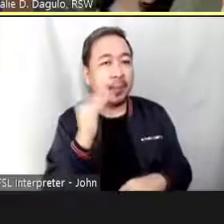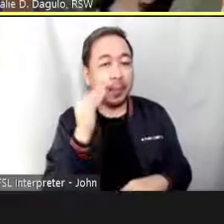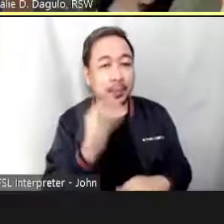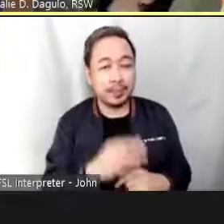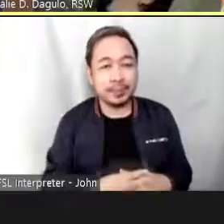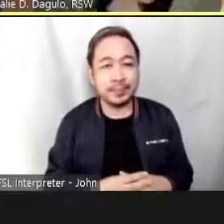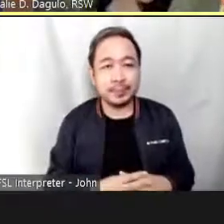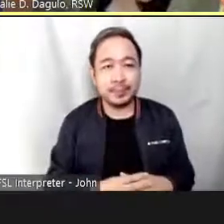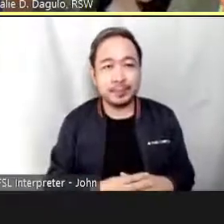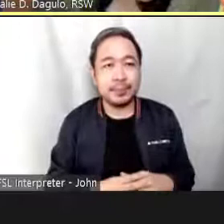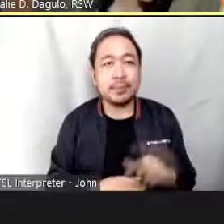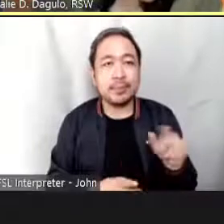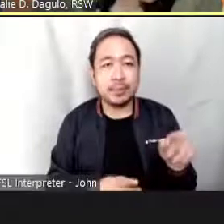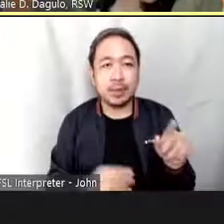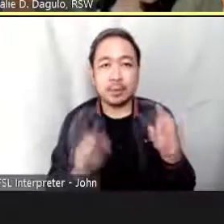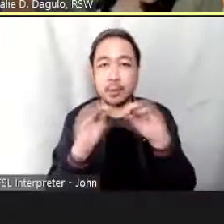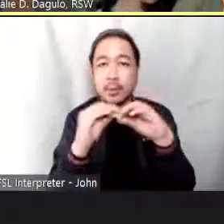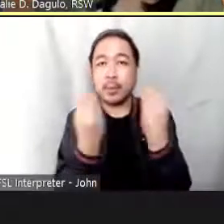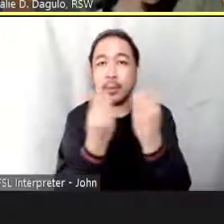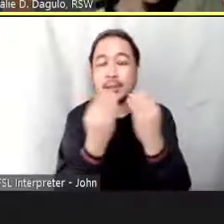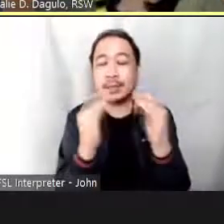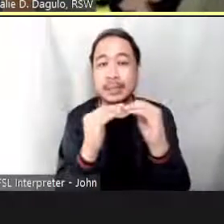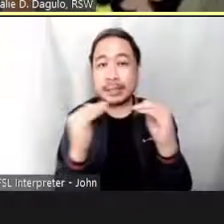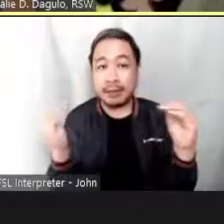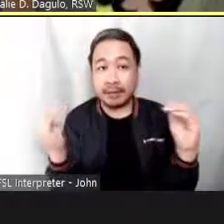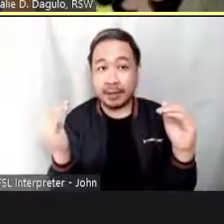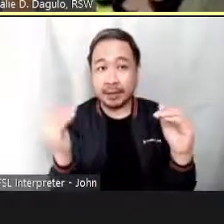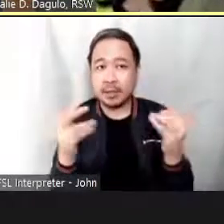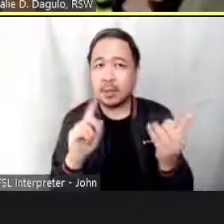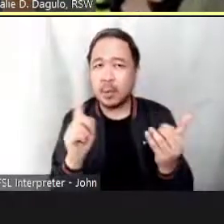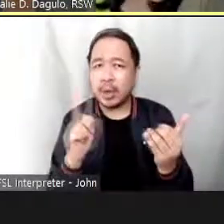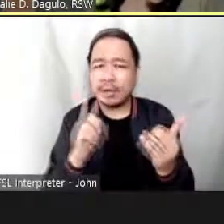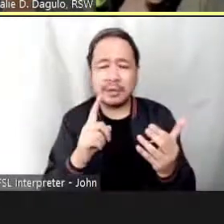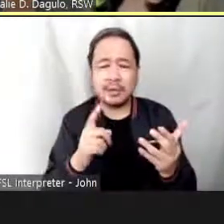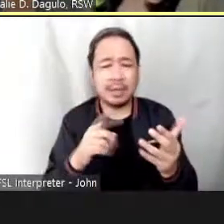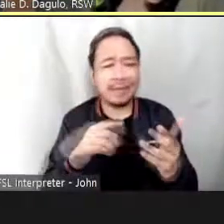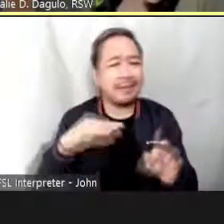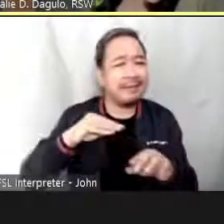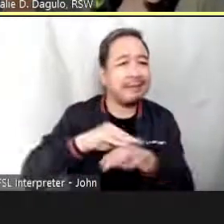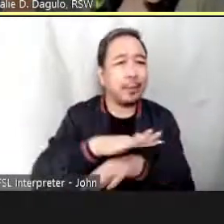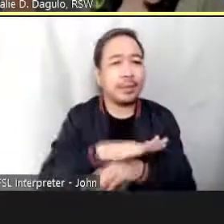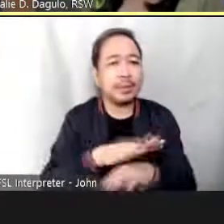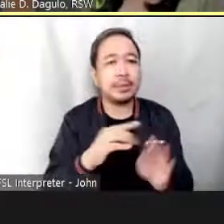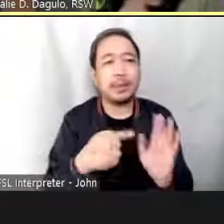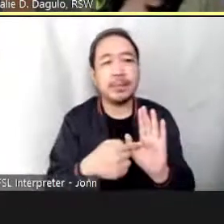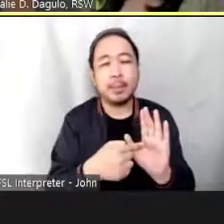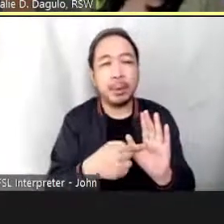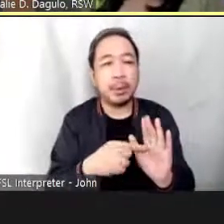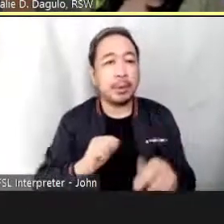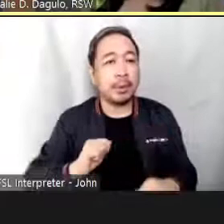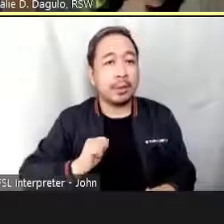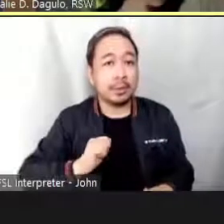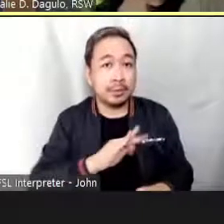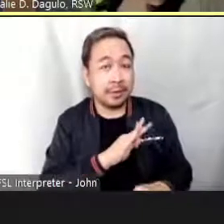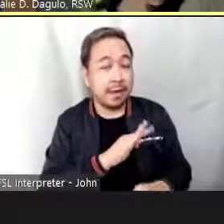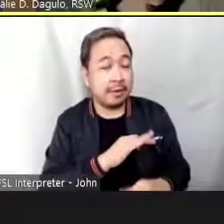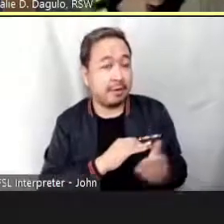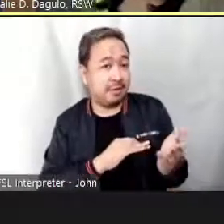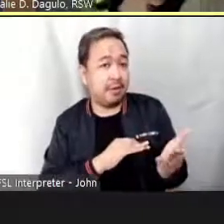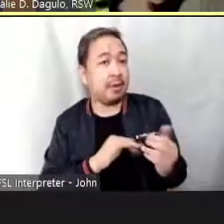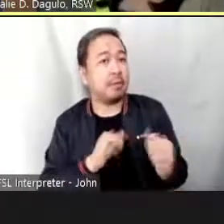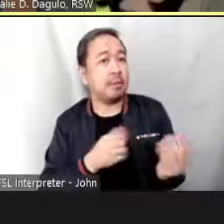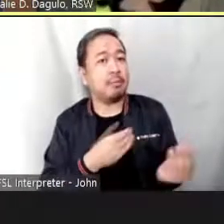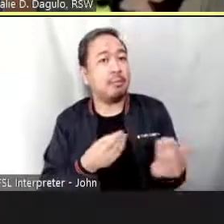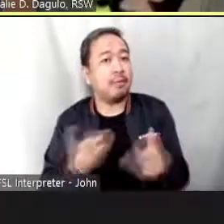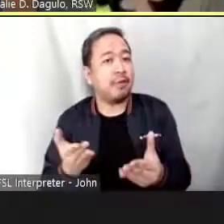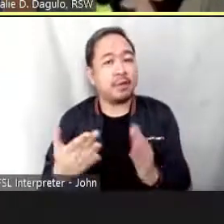on organizational level, and the facilitating factors include presence of personnel that provide technical assistance to the